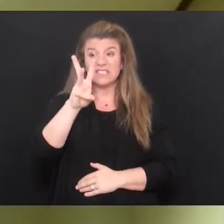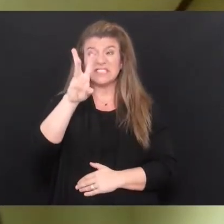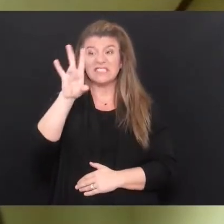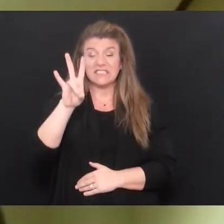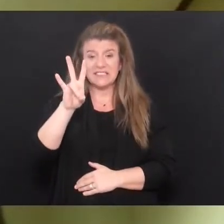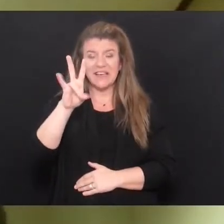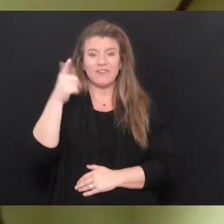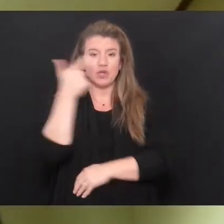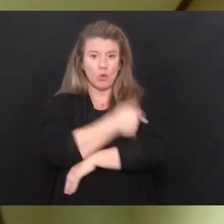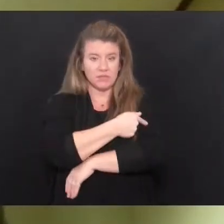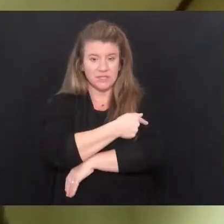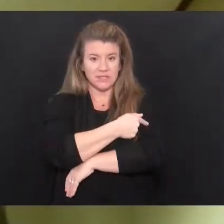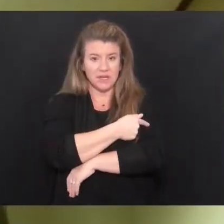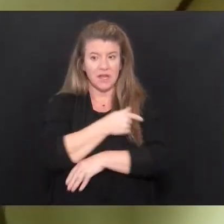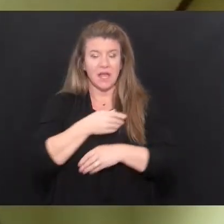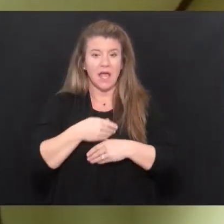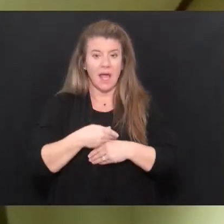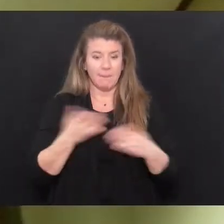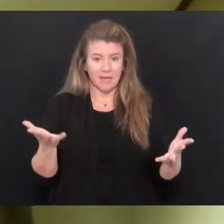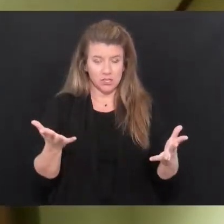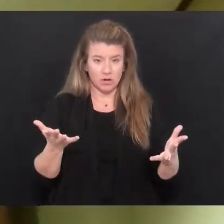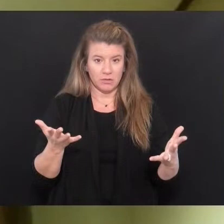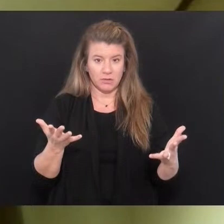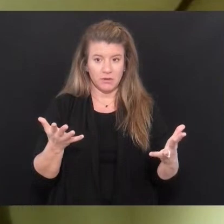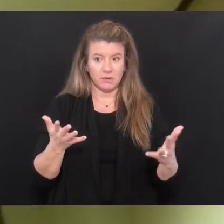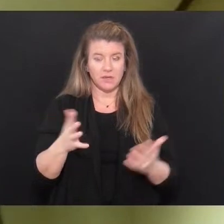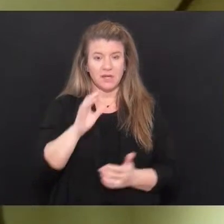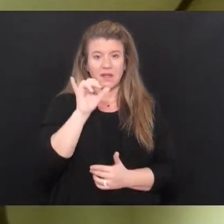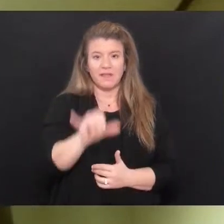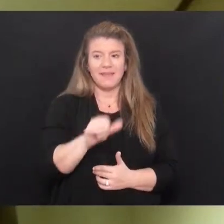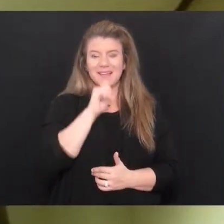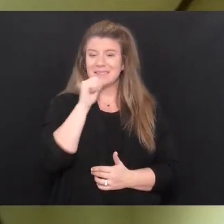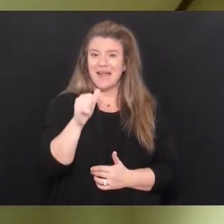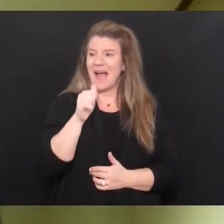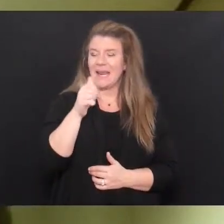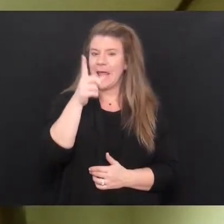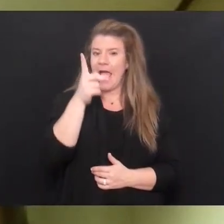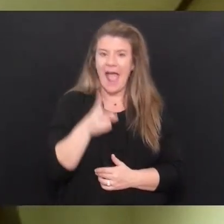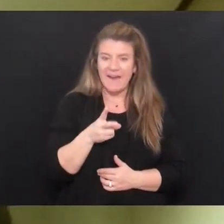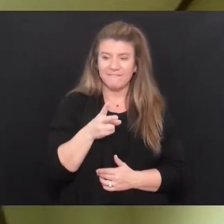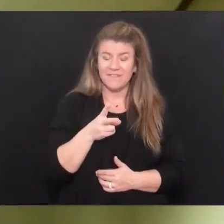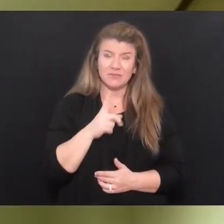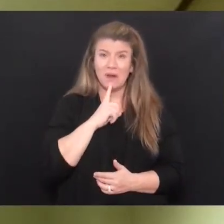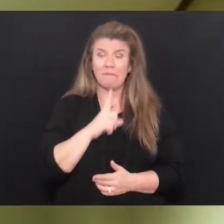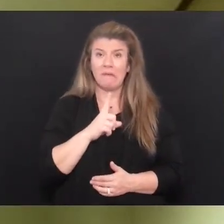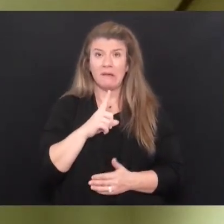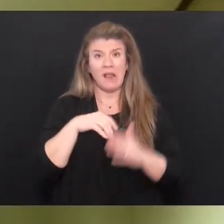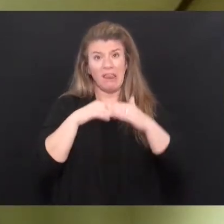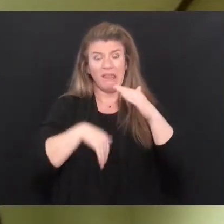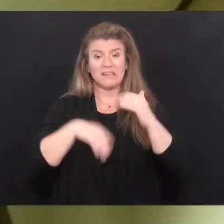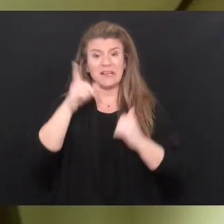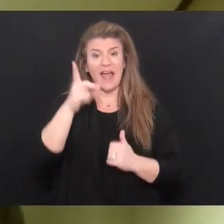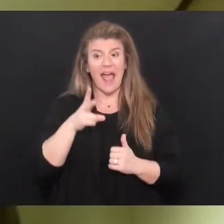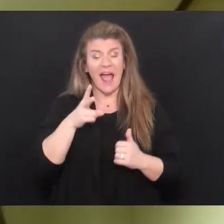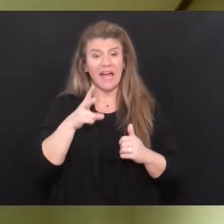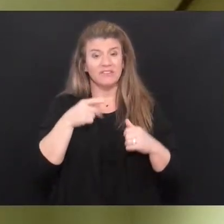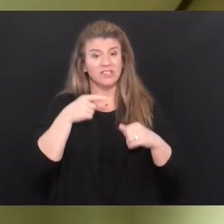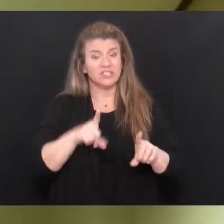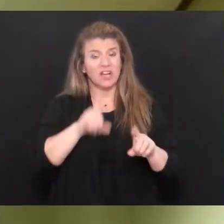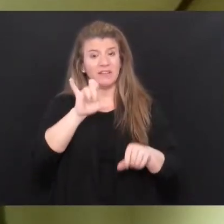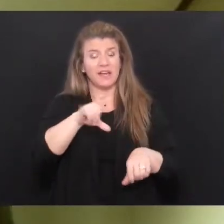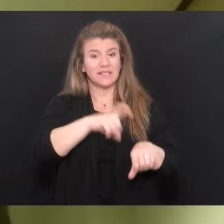13,667 doses administered. That's about less than half of what was done during the same